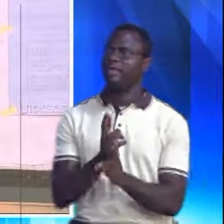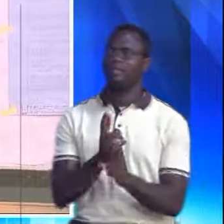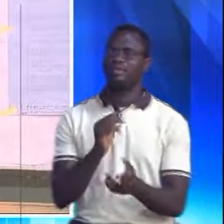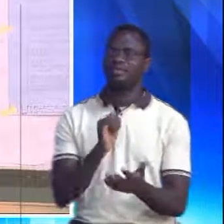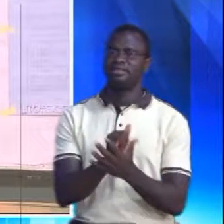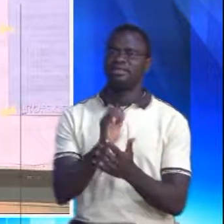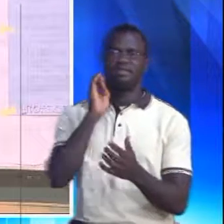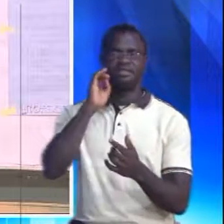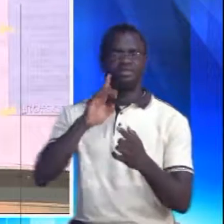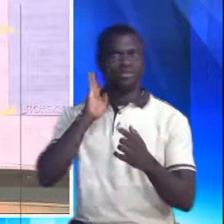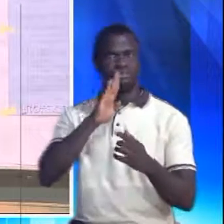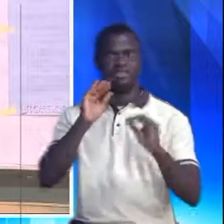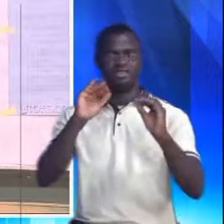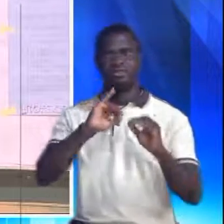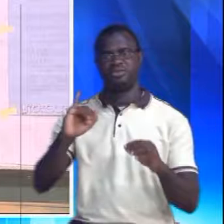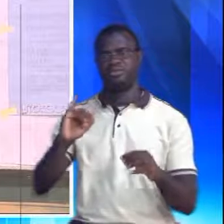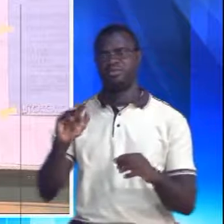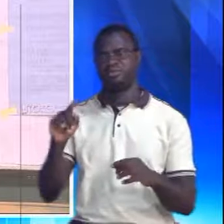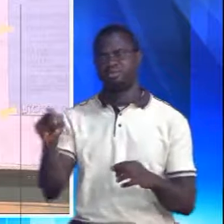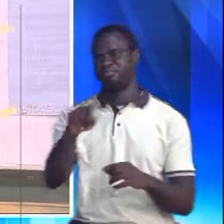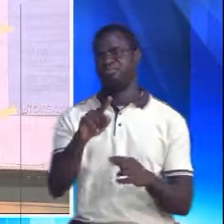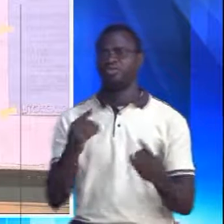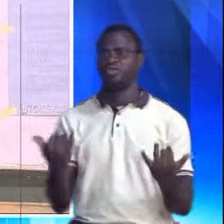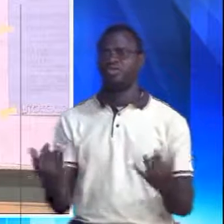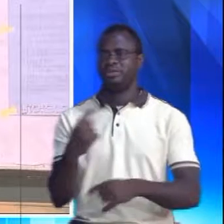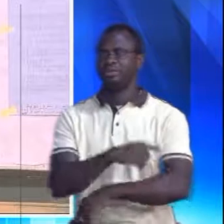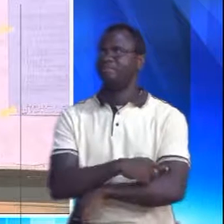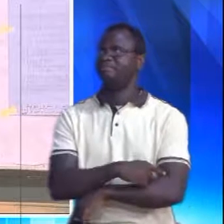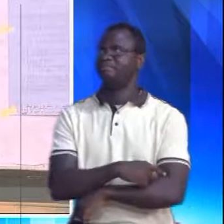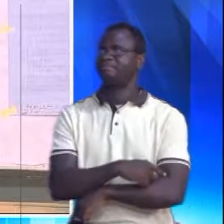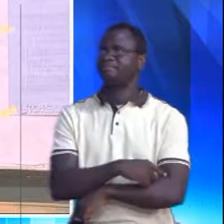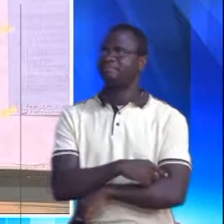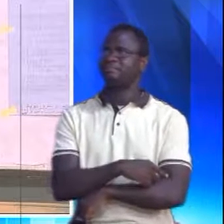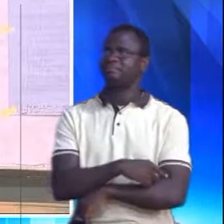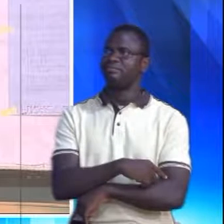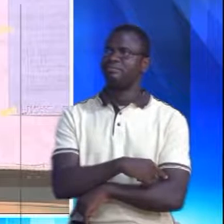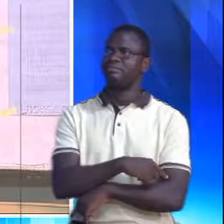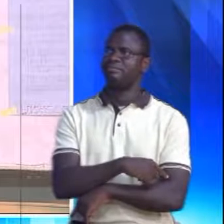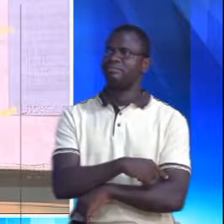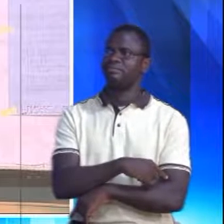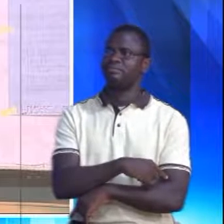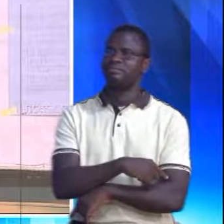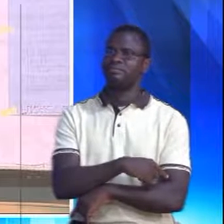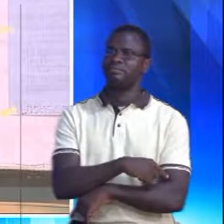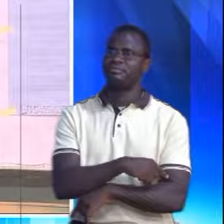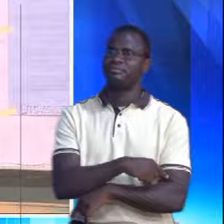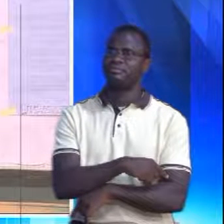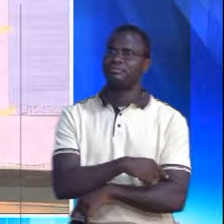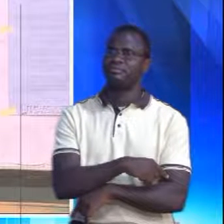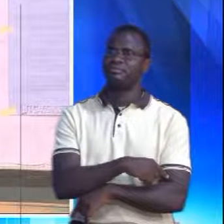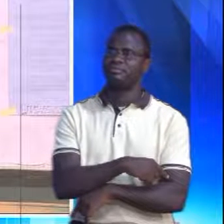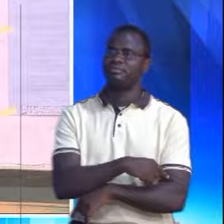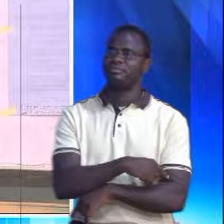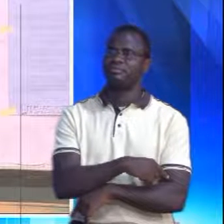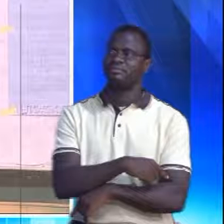is the same for everybody. We also said it is universal. Human right is the same everywhere. You can leave